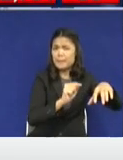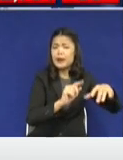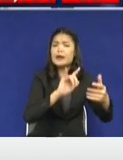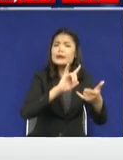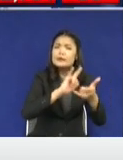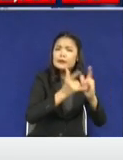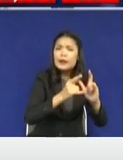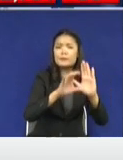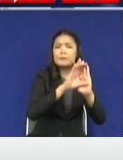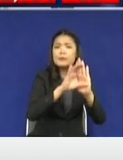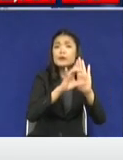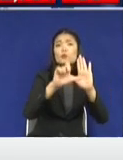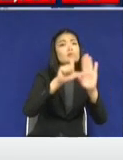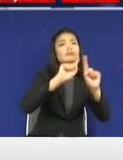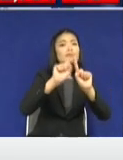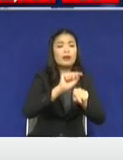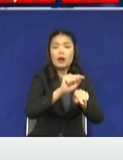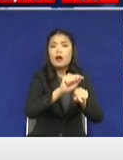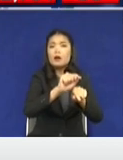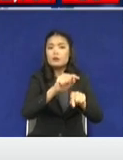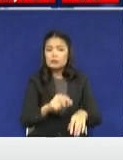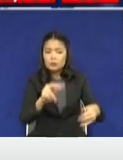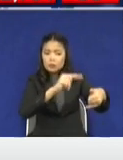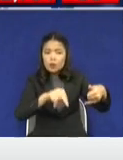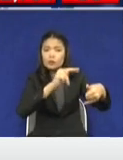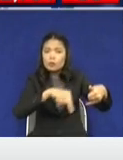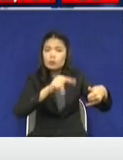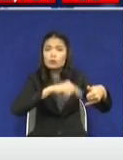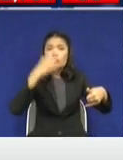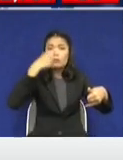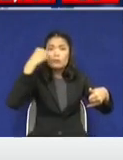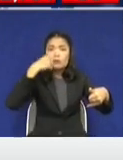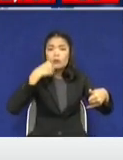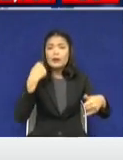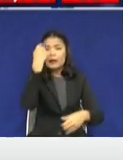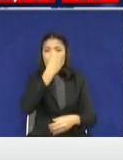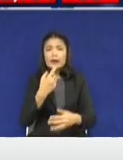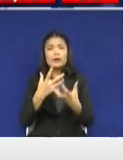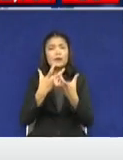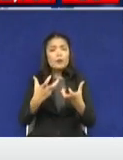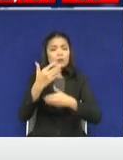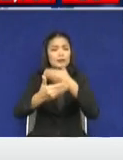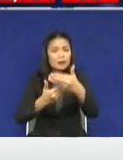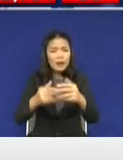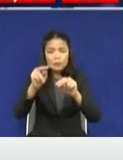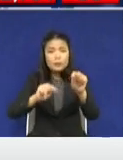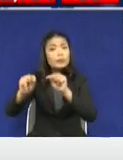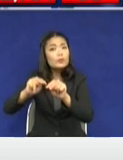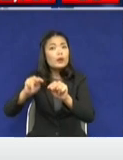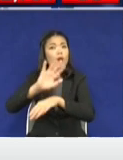No. I would like to, to say some nice things